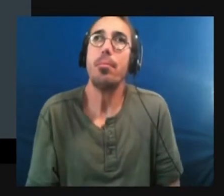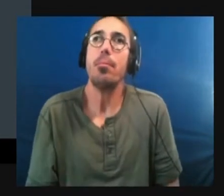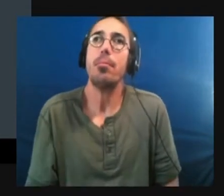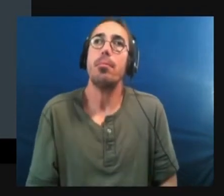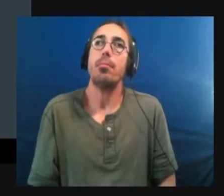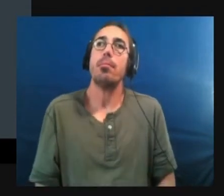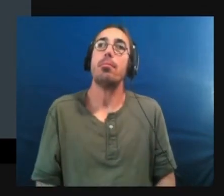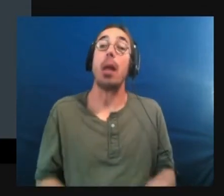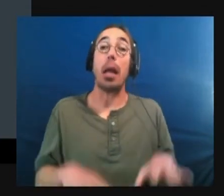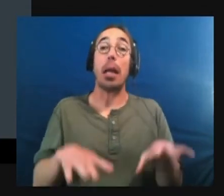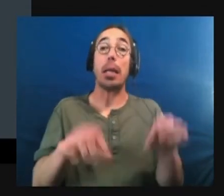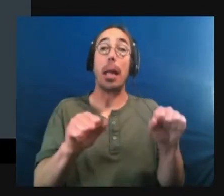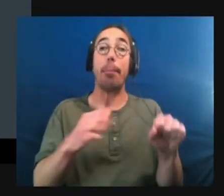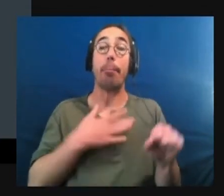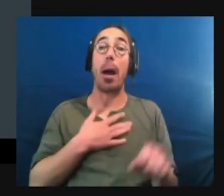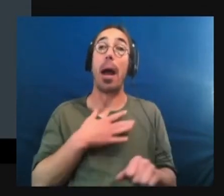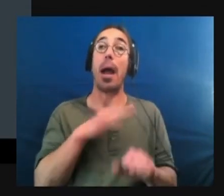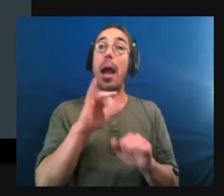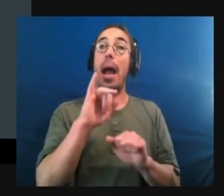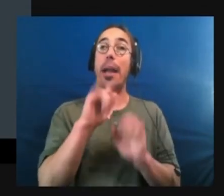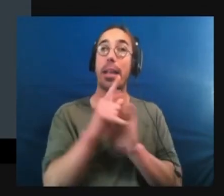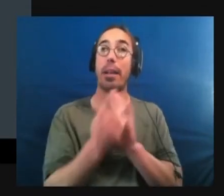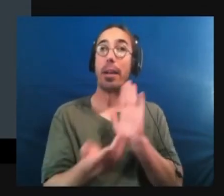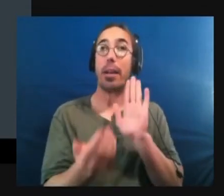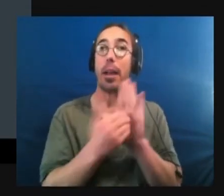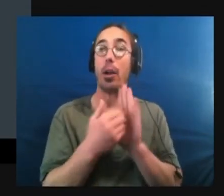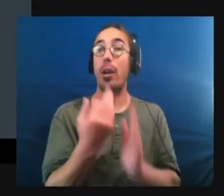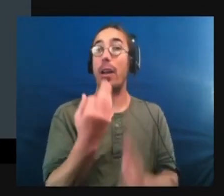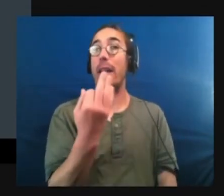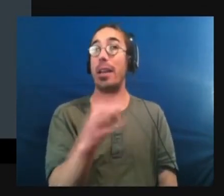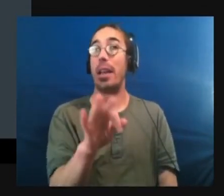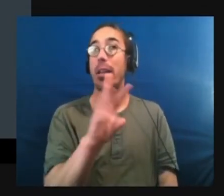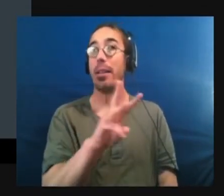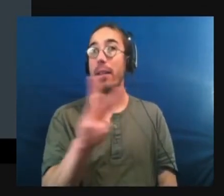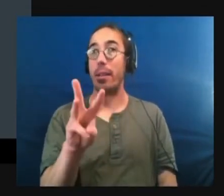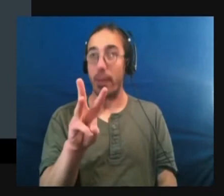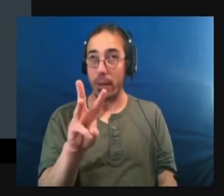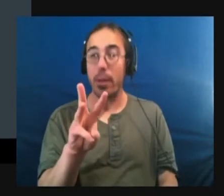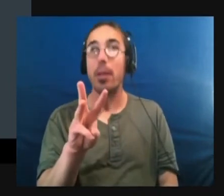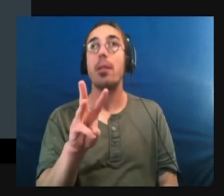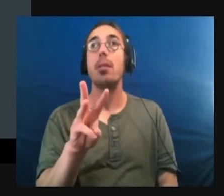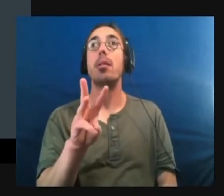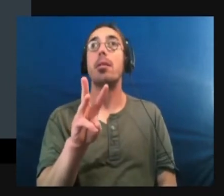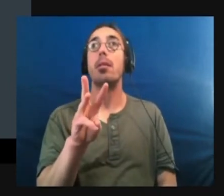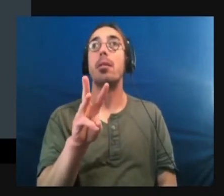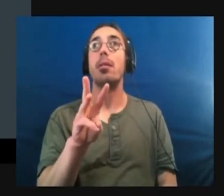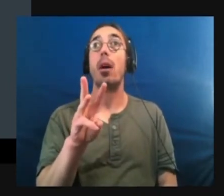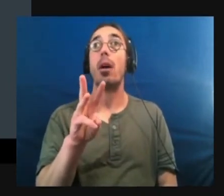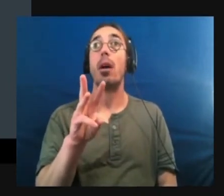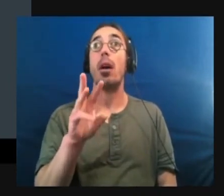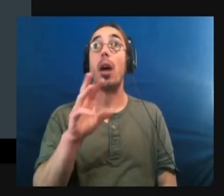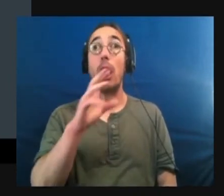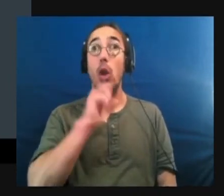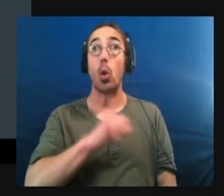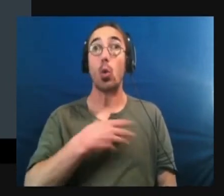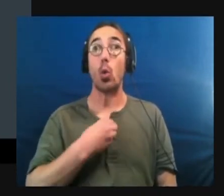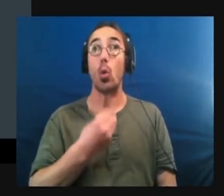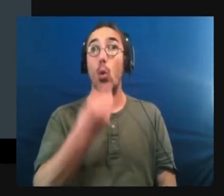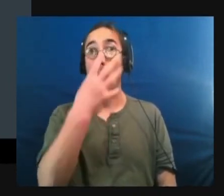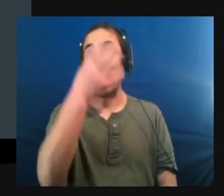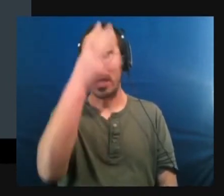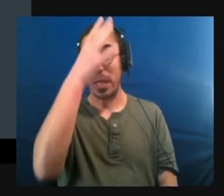reclaim my identity? Well, back in 1966, a old white dude